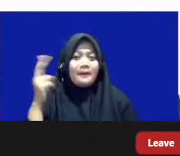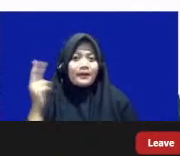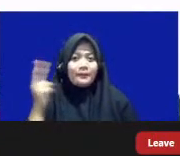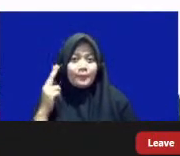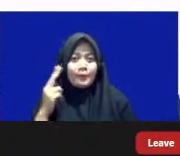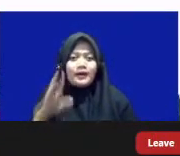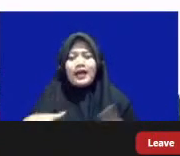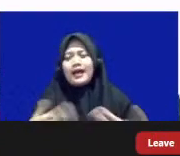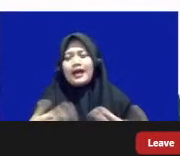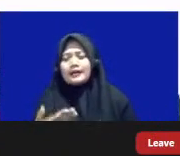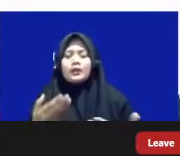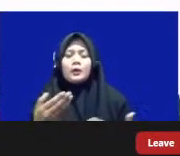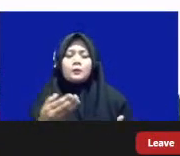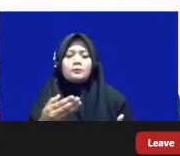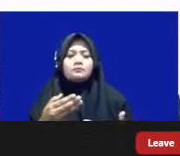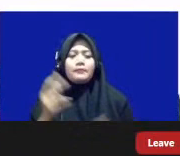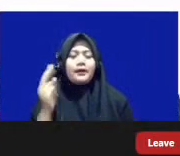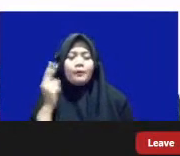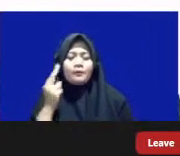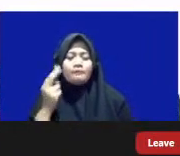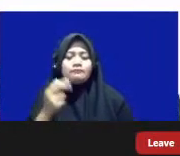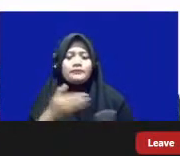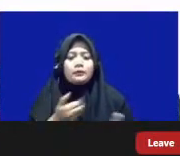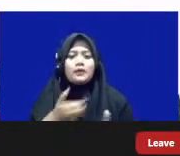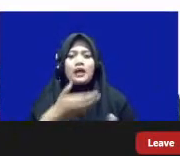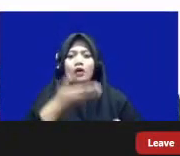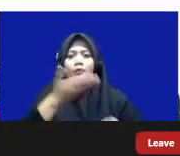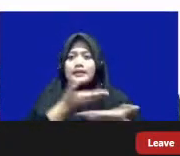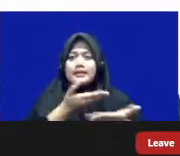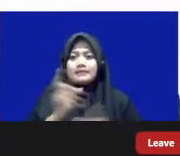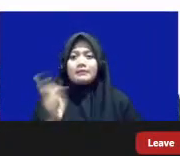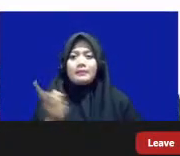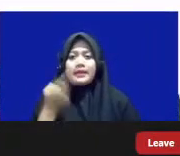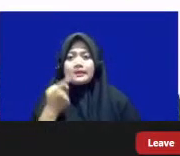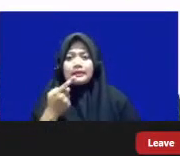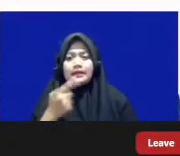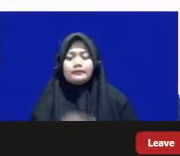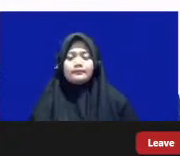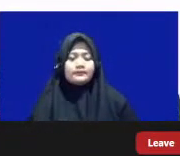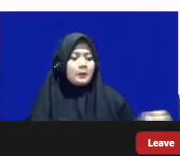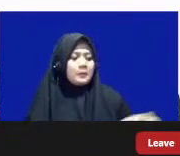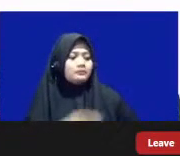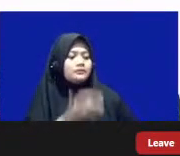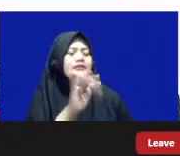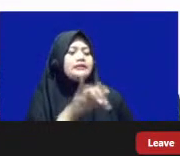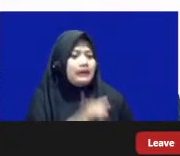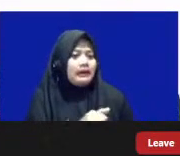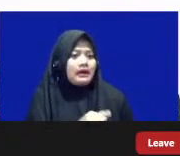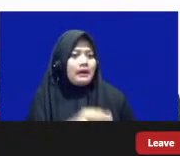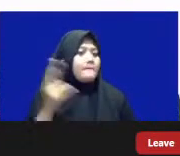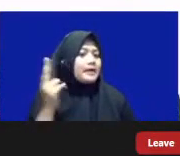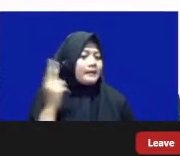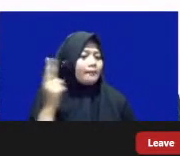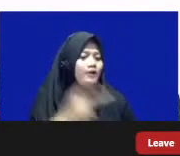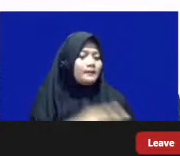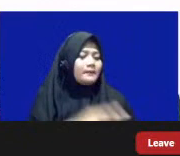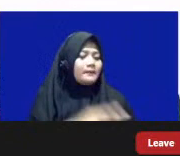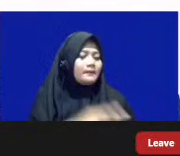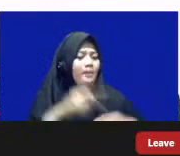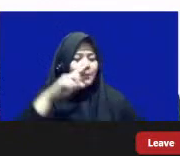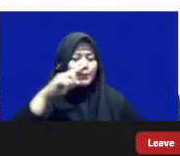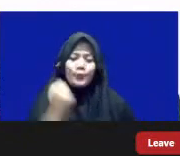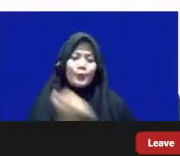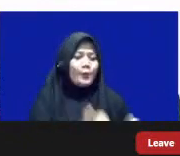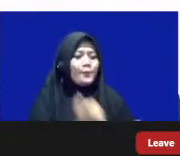Thank you very much. Definitely. Women actually play a leading role in the disaster preparedness, and it is